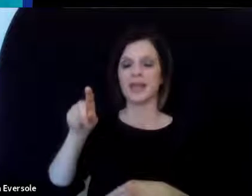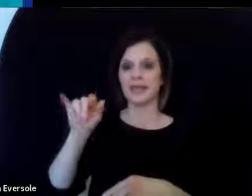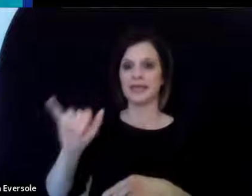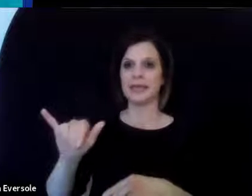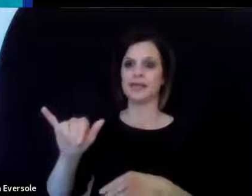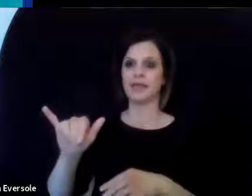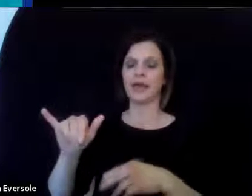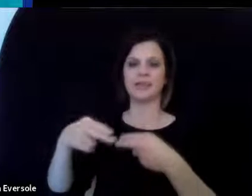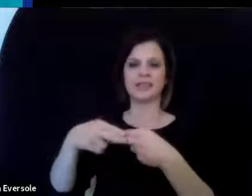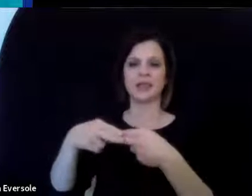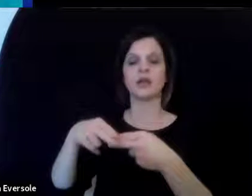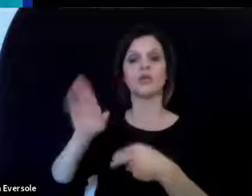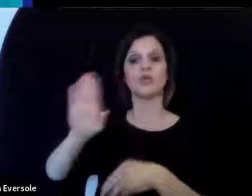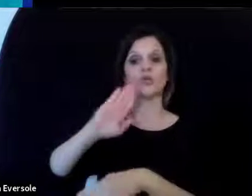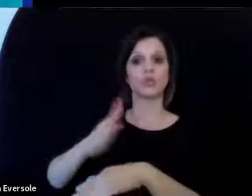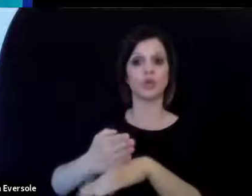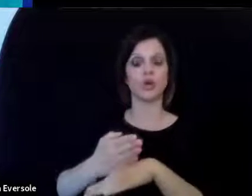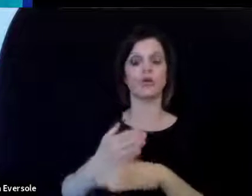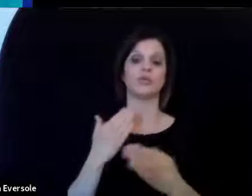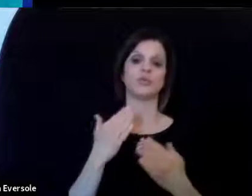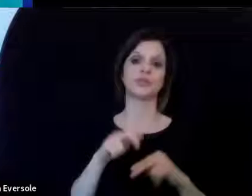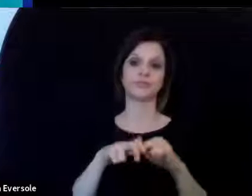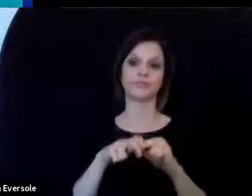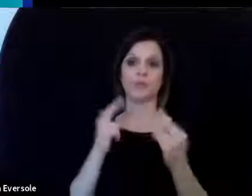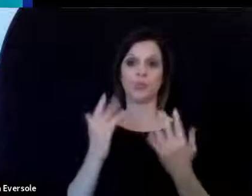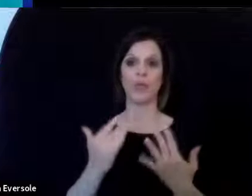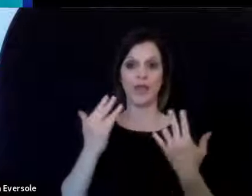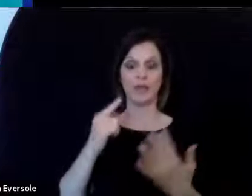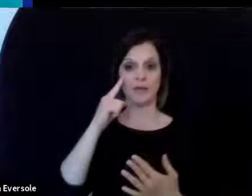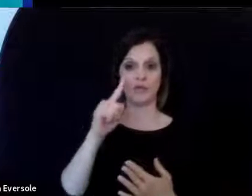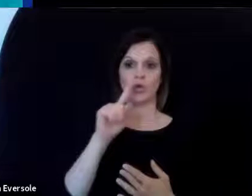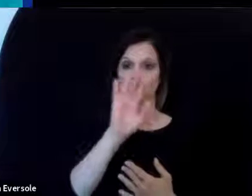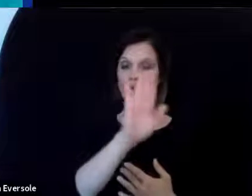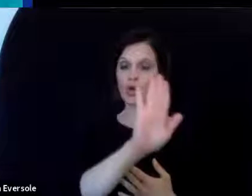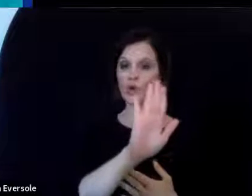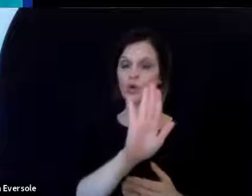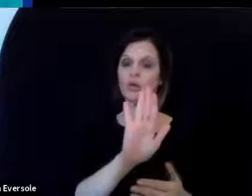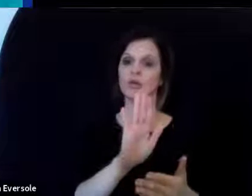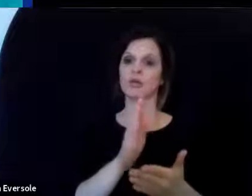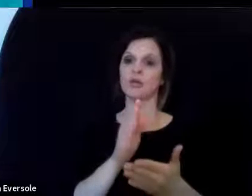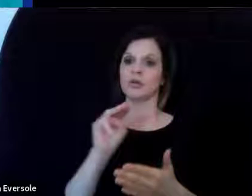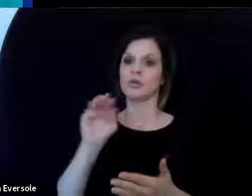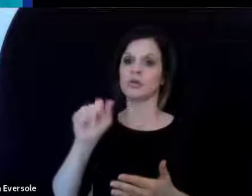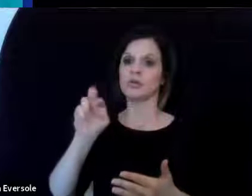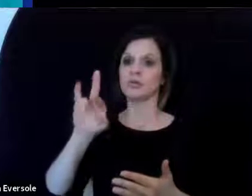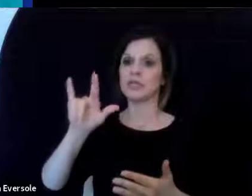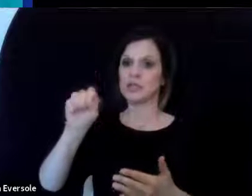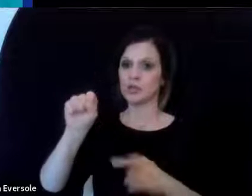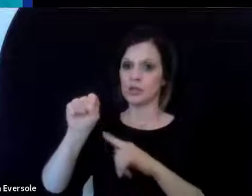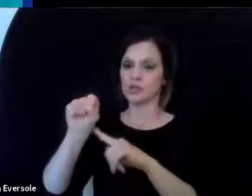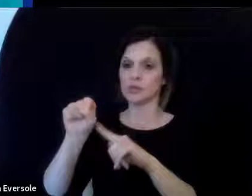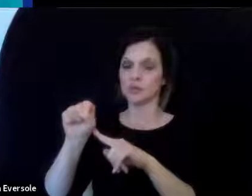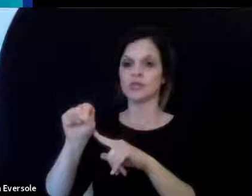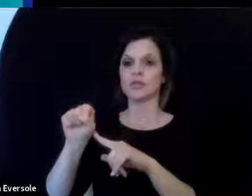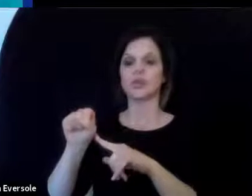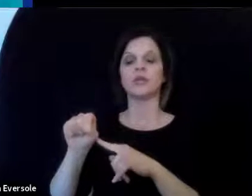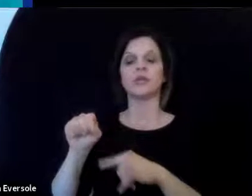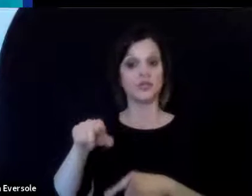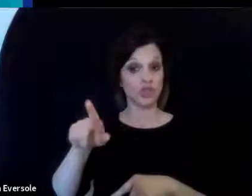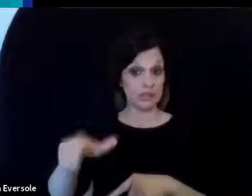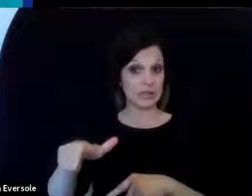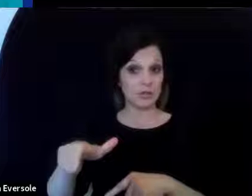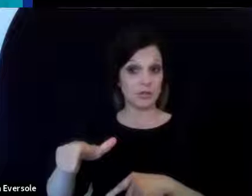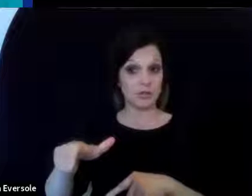waiting for the necessary materials that she needs to be successful using her computer at home because of